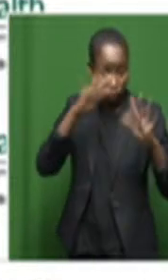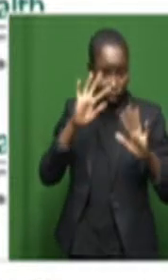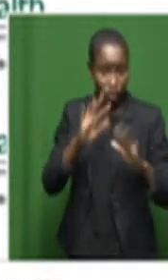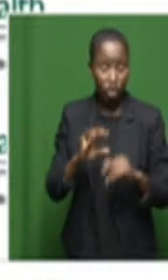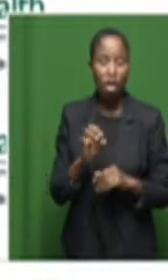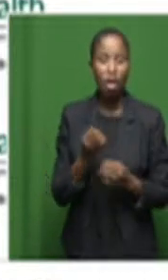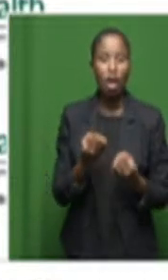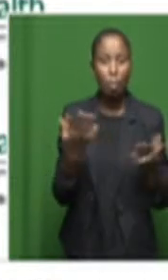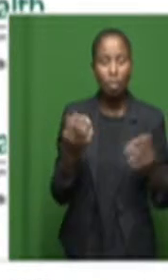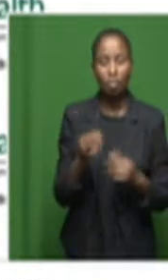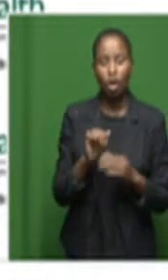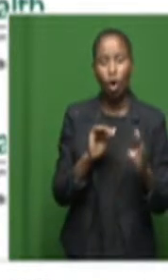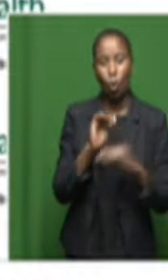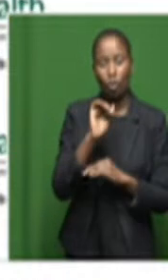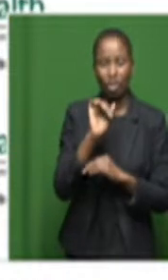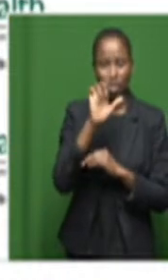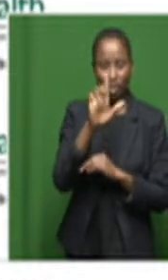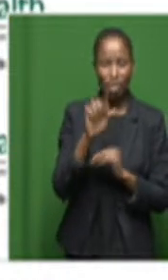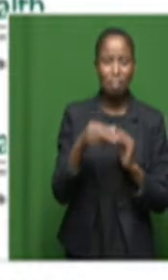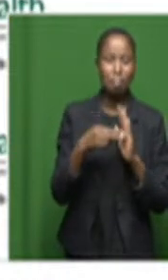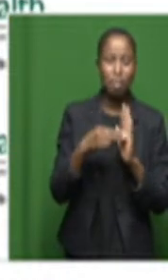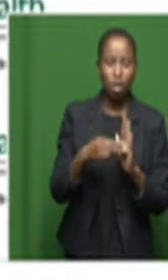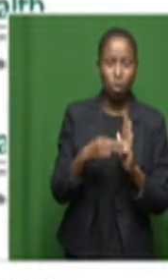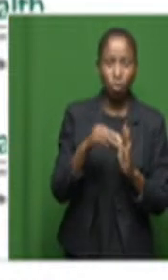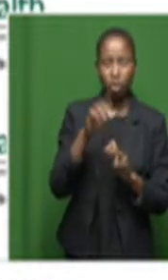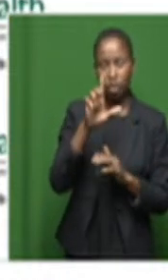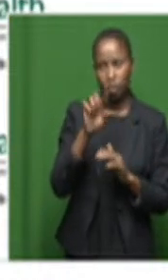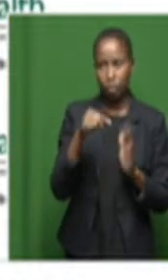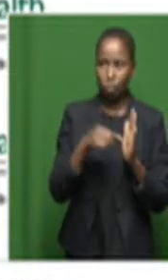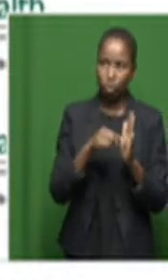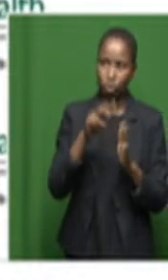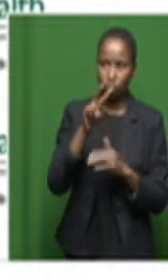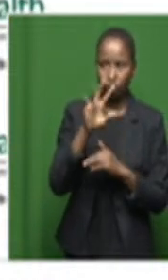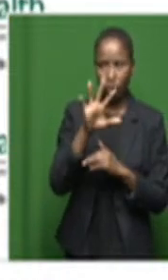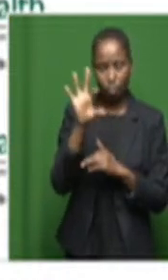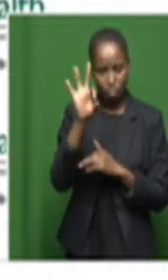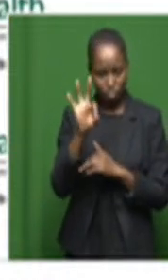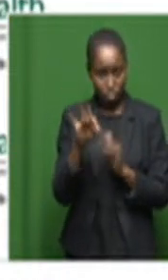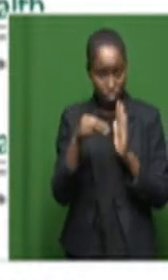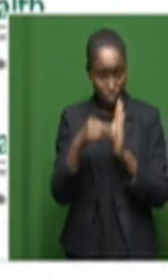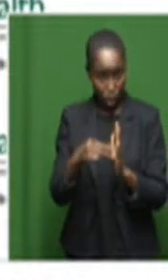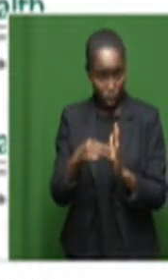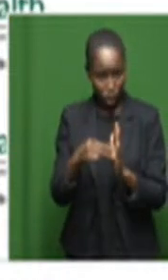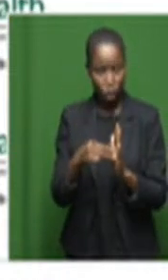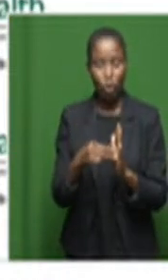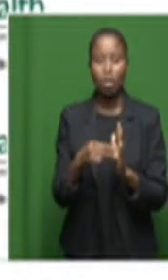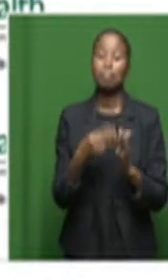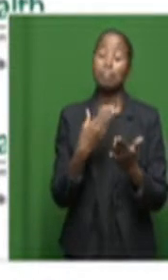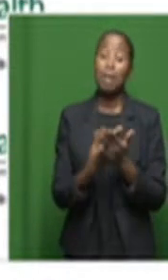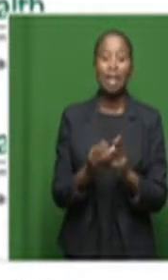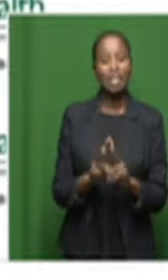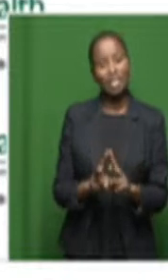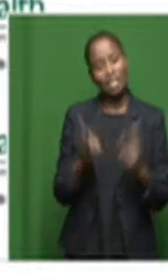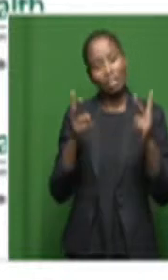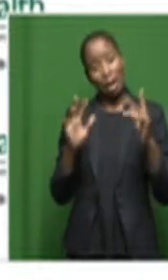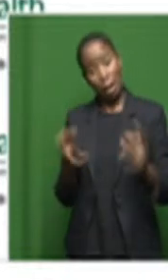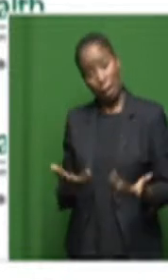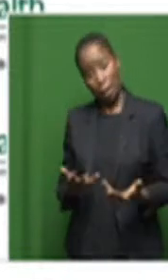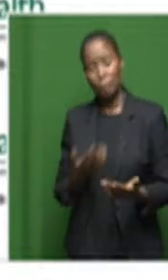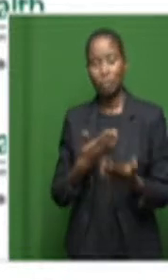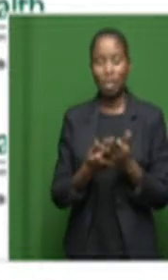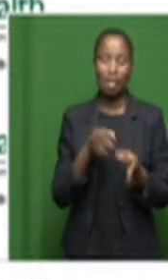it's just over 7 million, 7.25 million. The difference, just to explain to